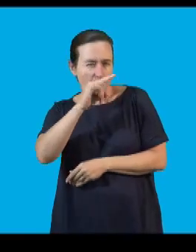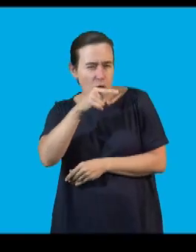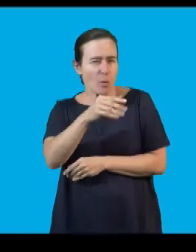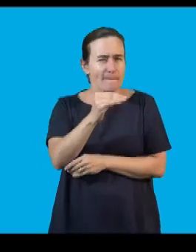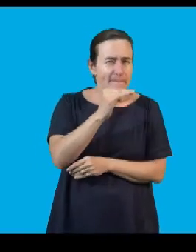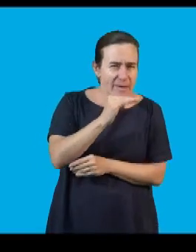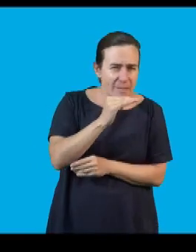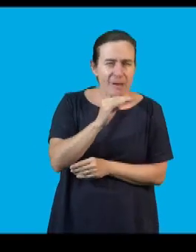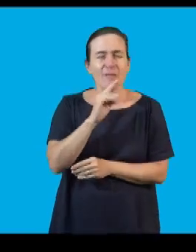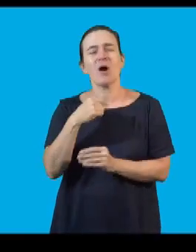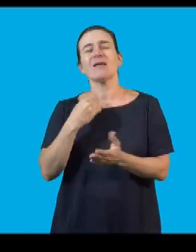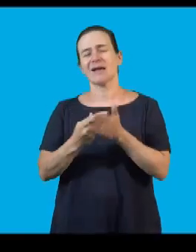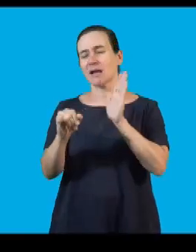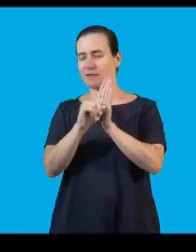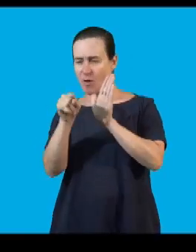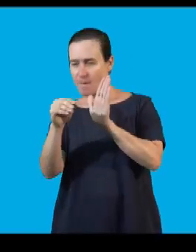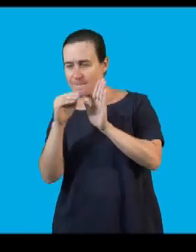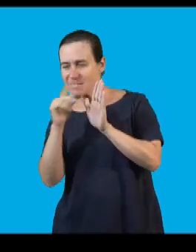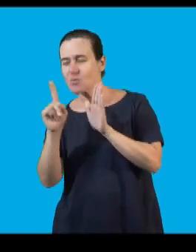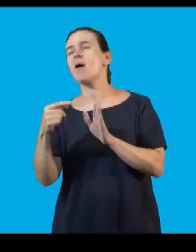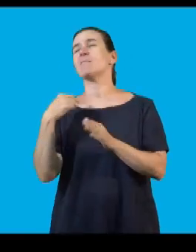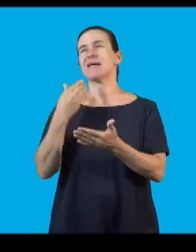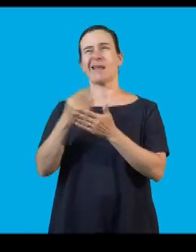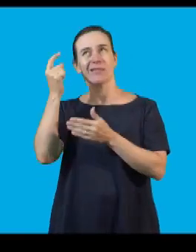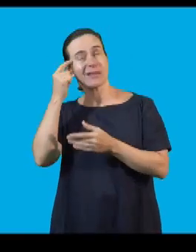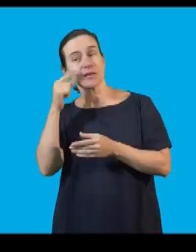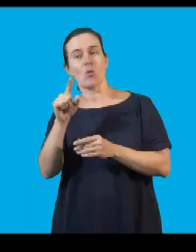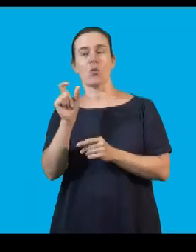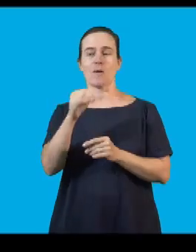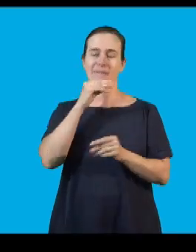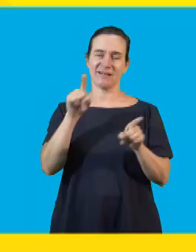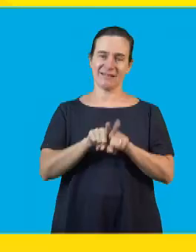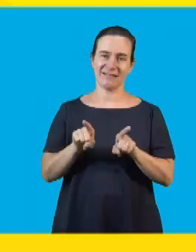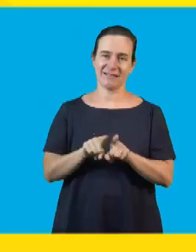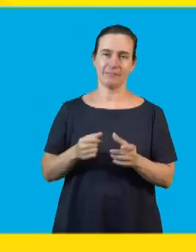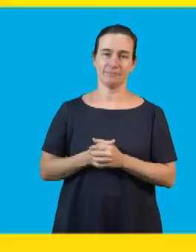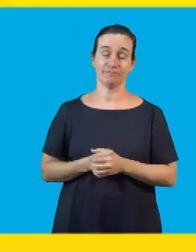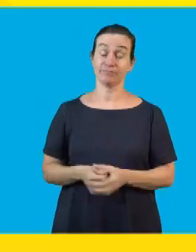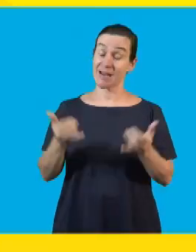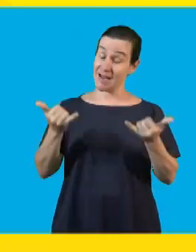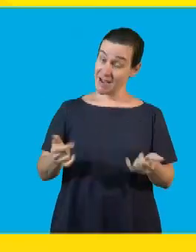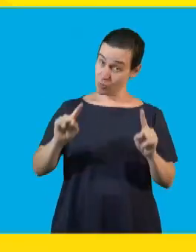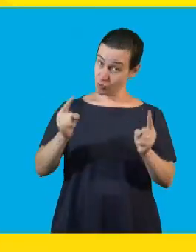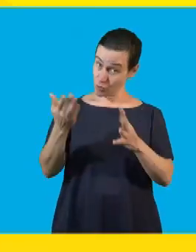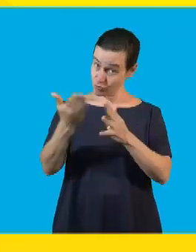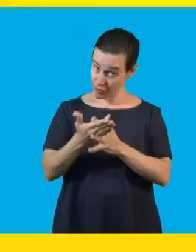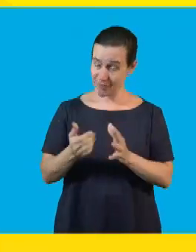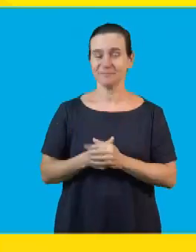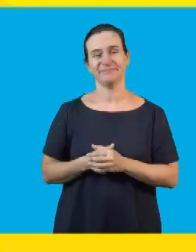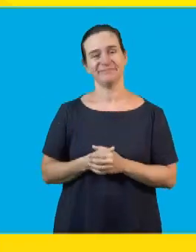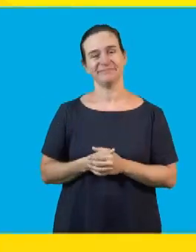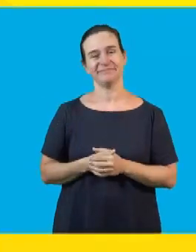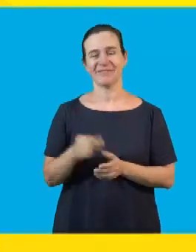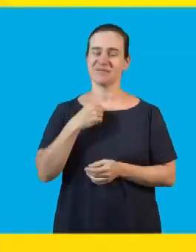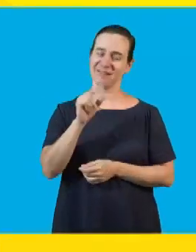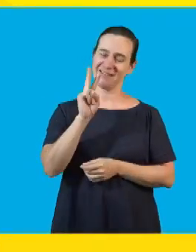meaning derived from the cartoon and what you have in front of you. Okay, learners, we are going to take a short little